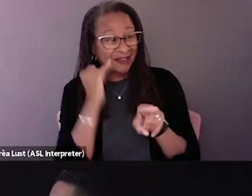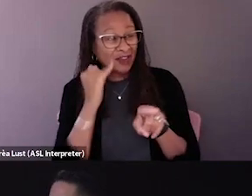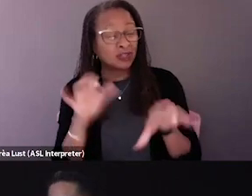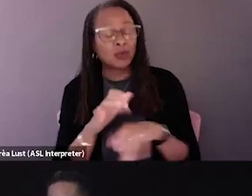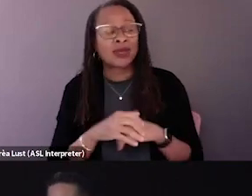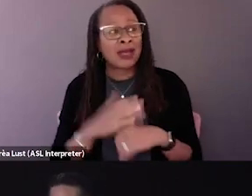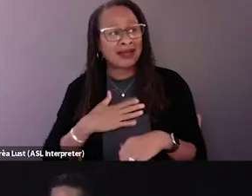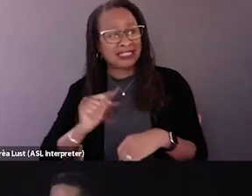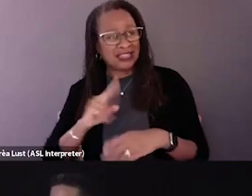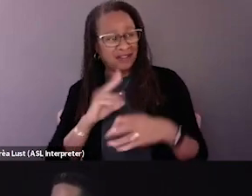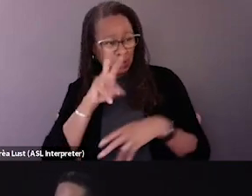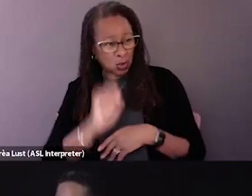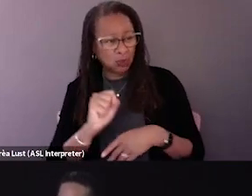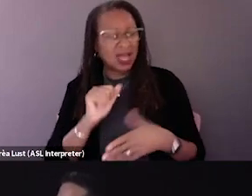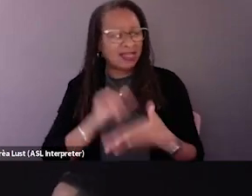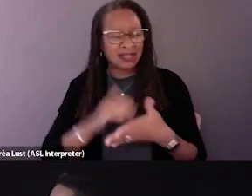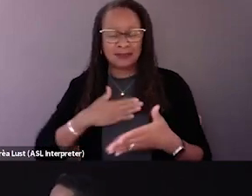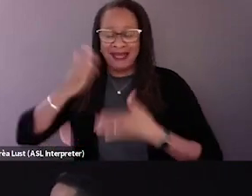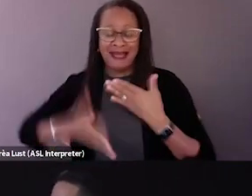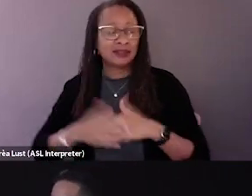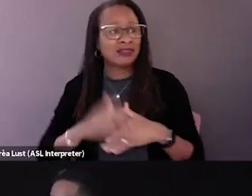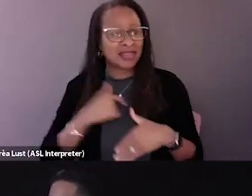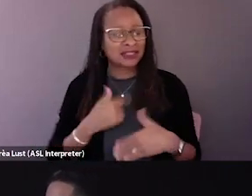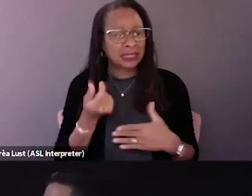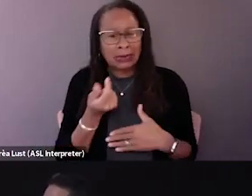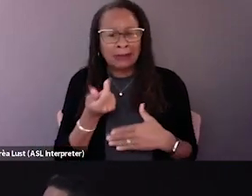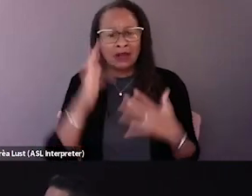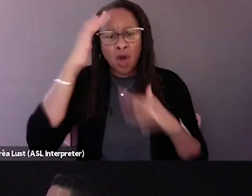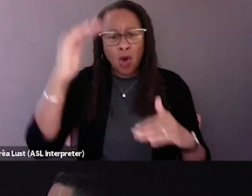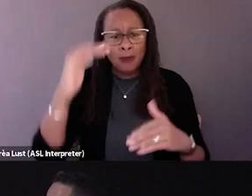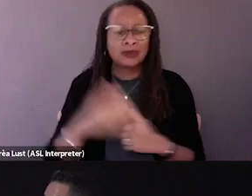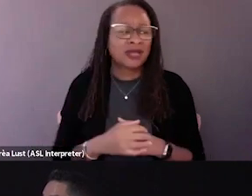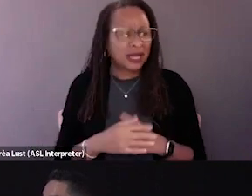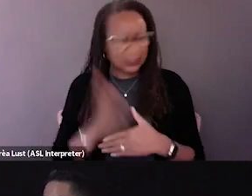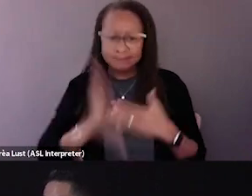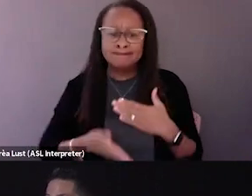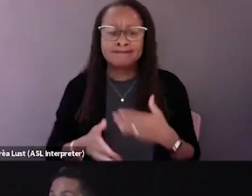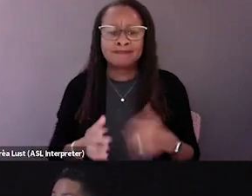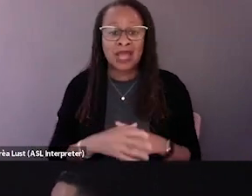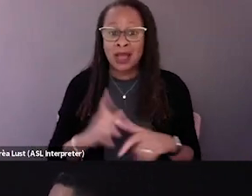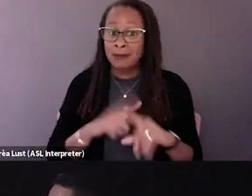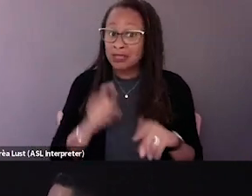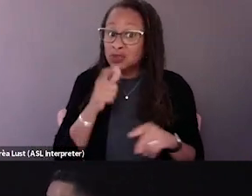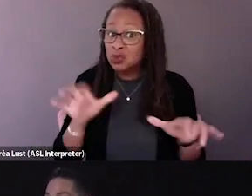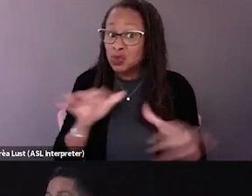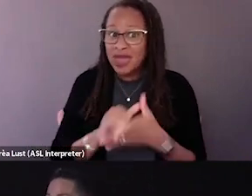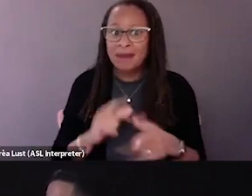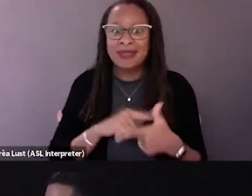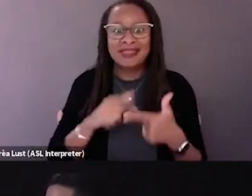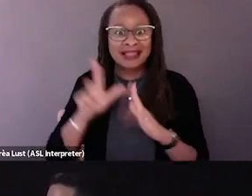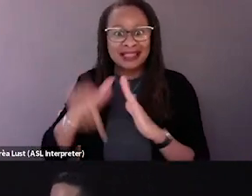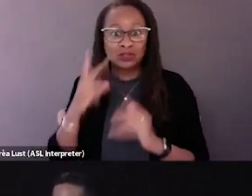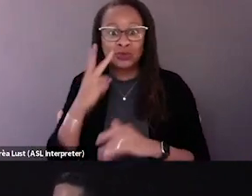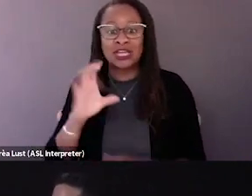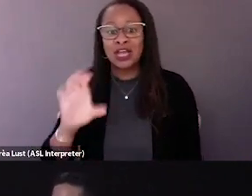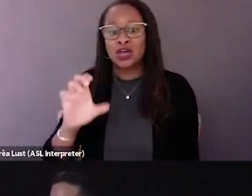my ending. It's resolute. There's a touch of hope. But you didn't do that. You go on to then we see Chris. He's getting out of